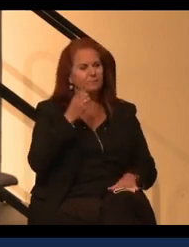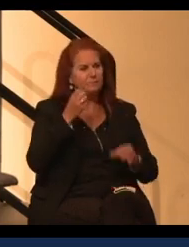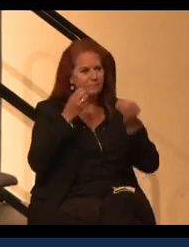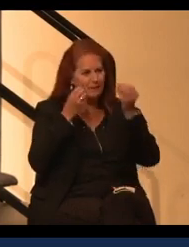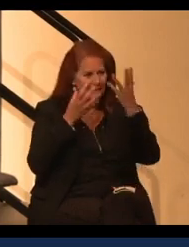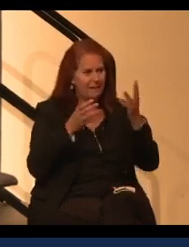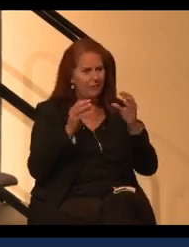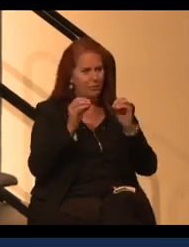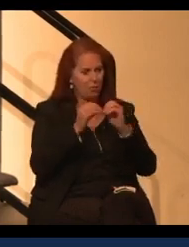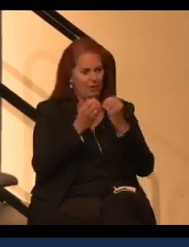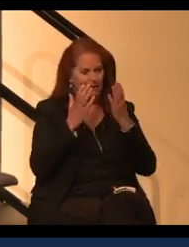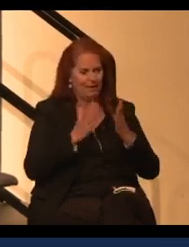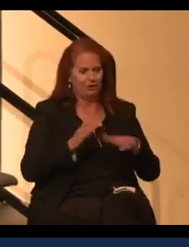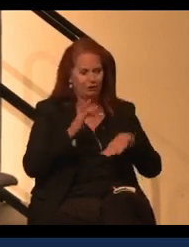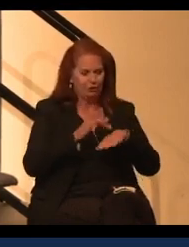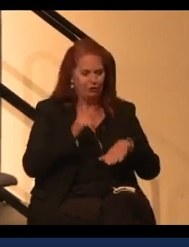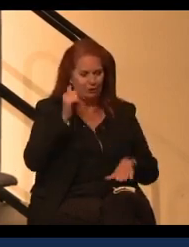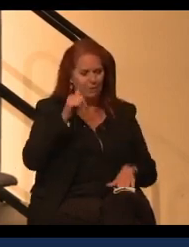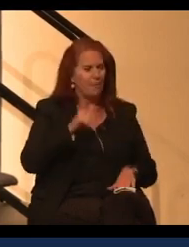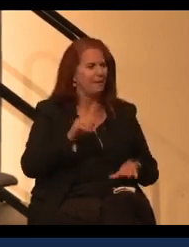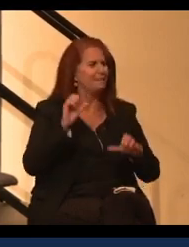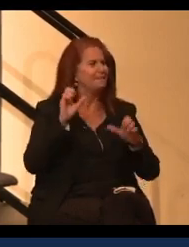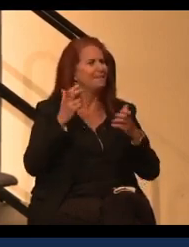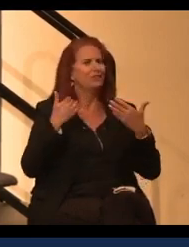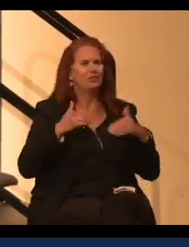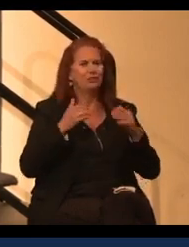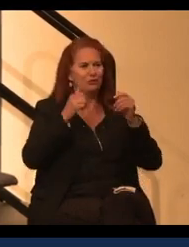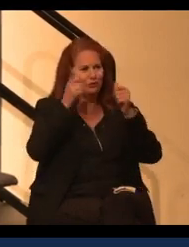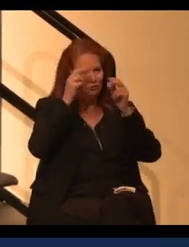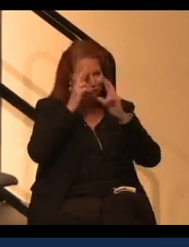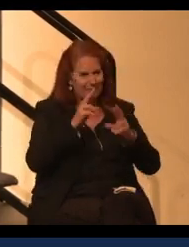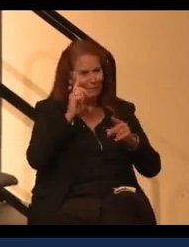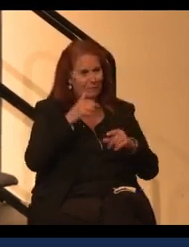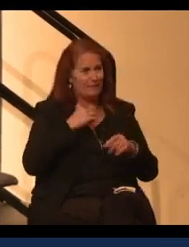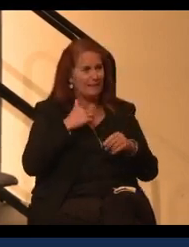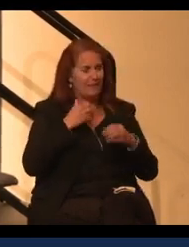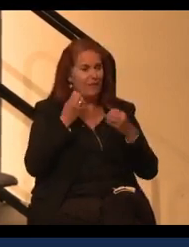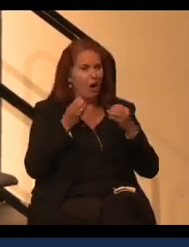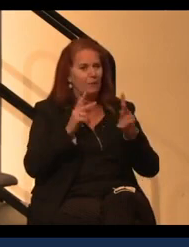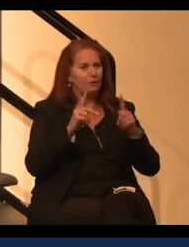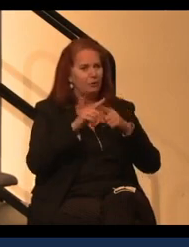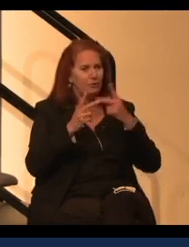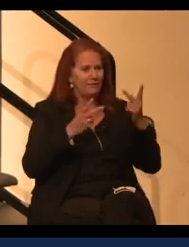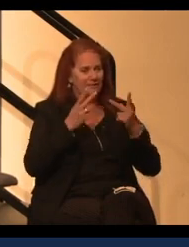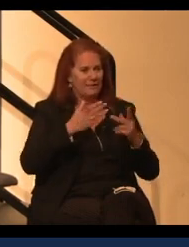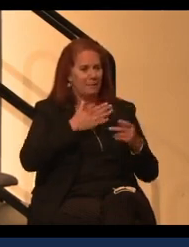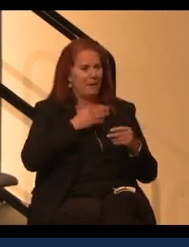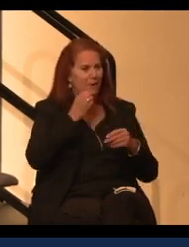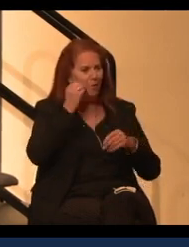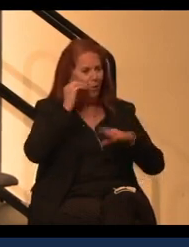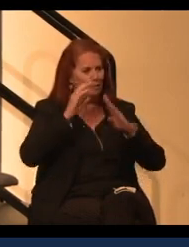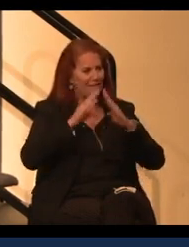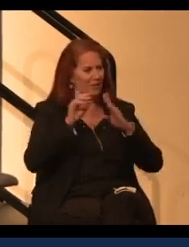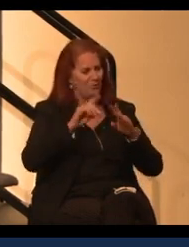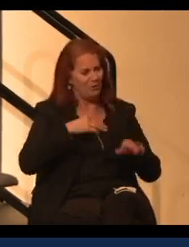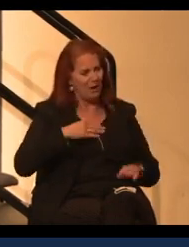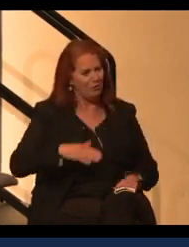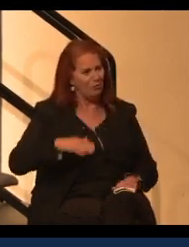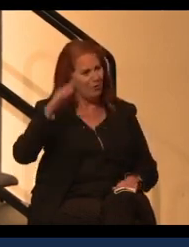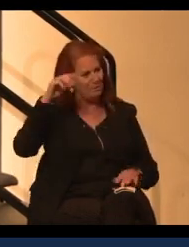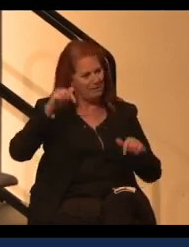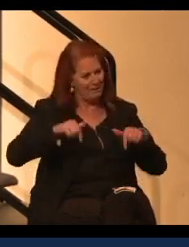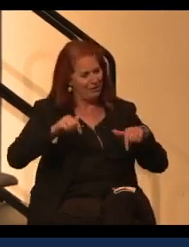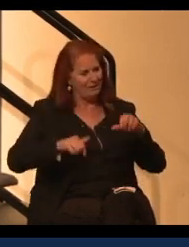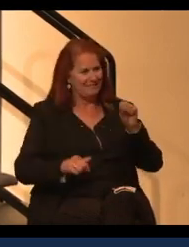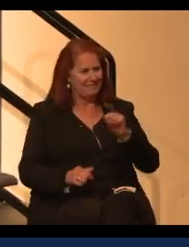the organizers earlier that this is such a treat for me because I have the opportunity to visit my hometown where I grew up in